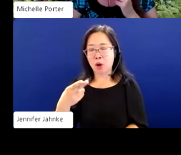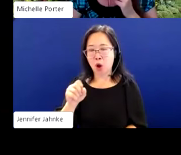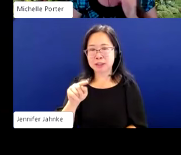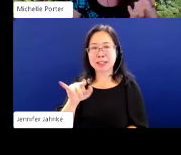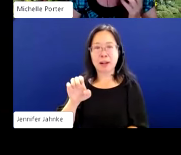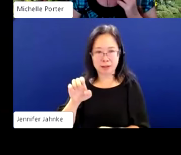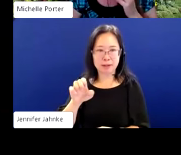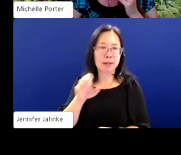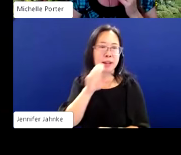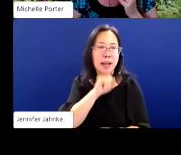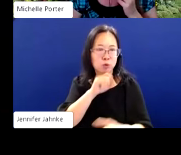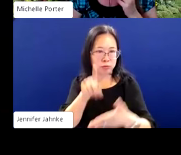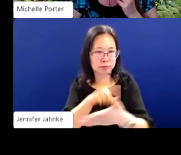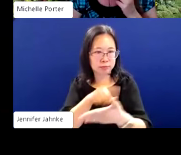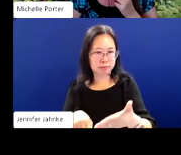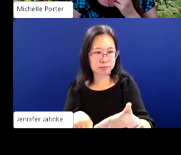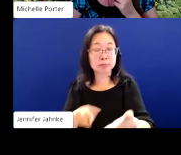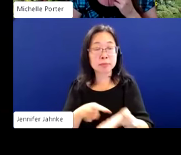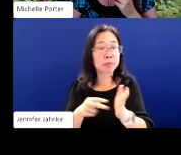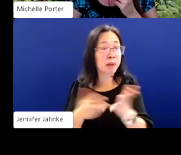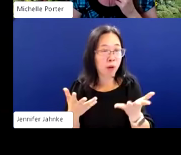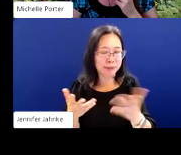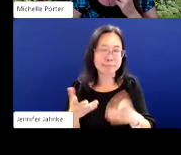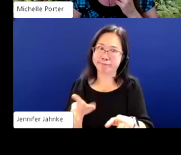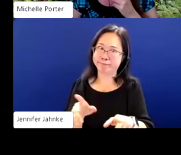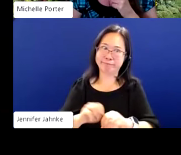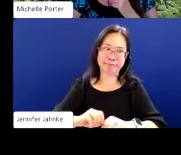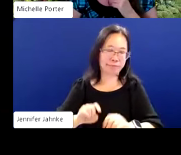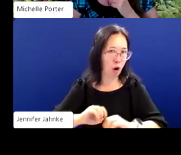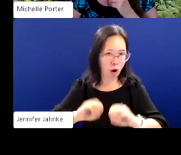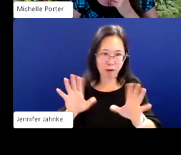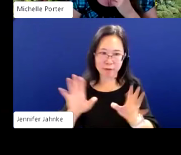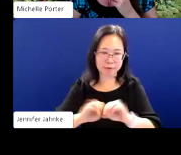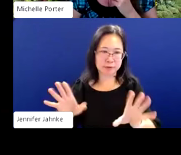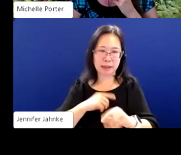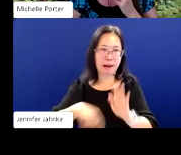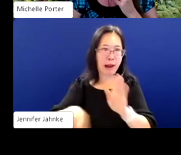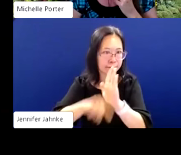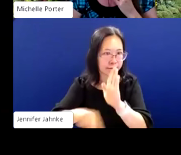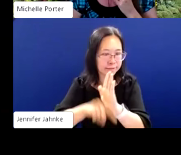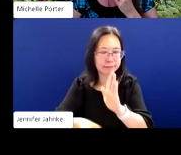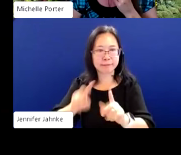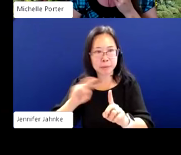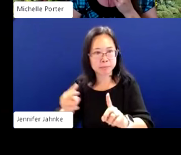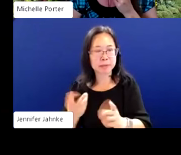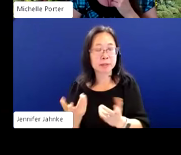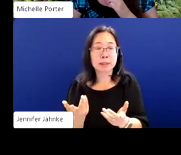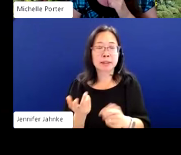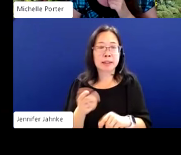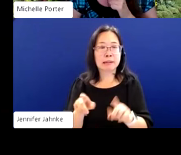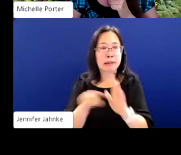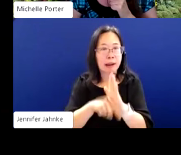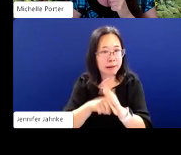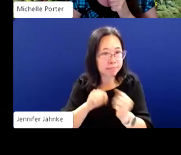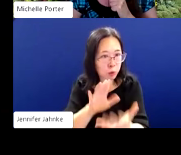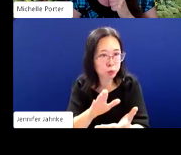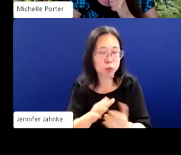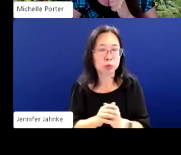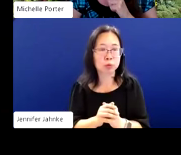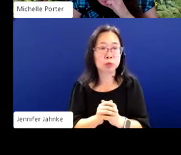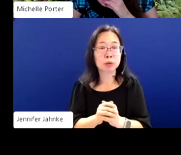So this, as the term would suggest, is highly negative. And an example here would be the hashtag during